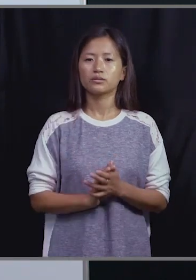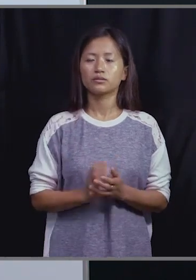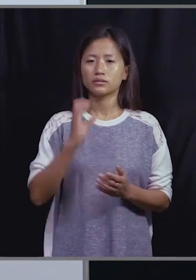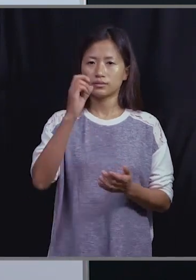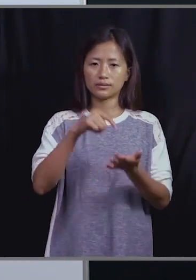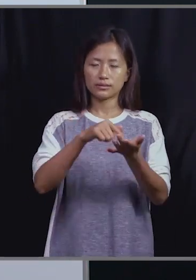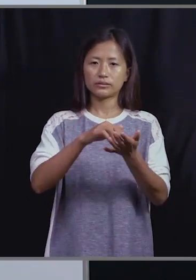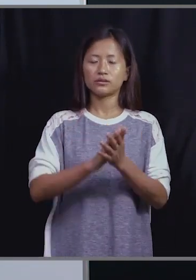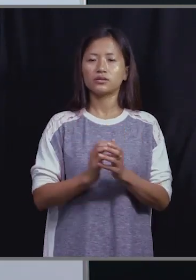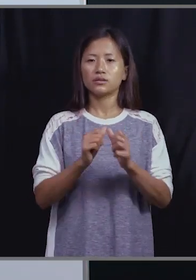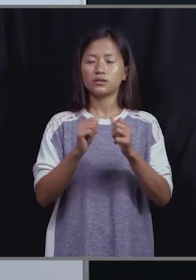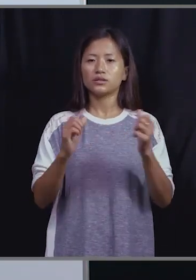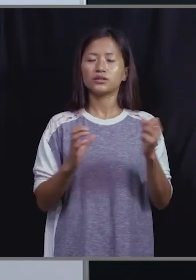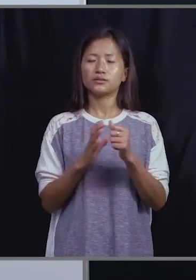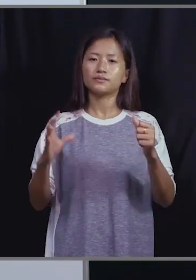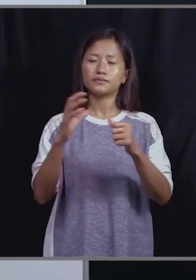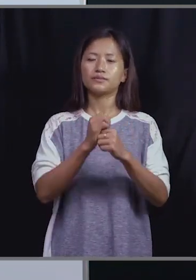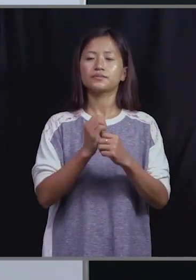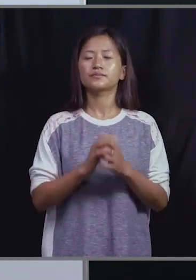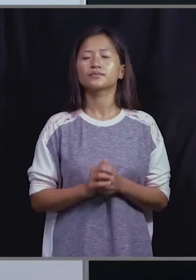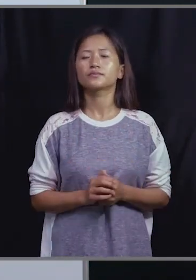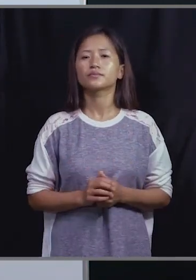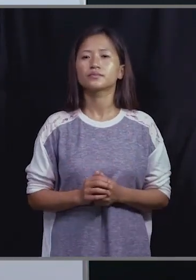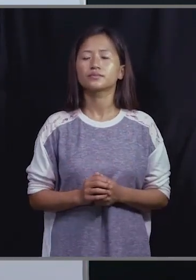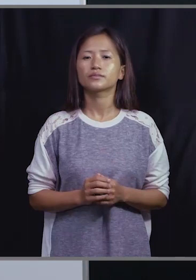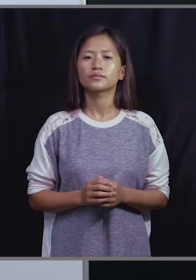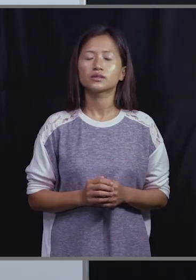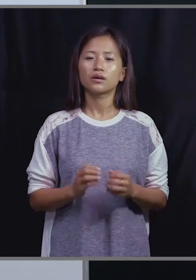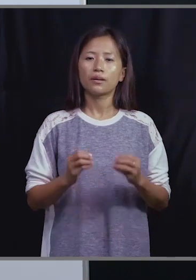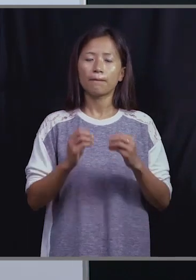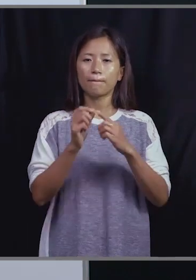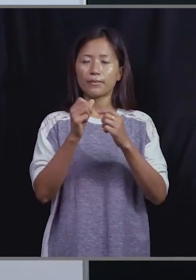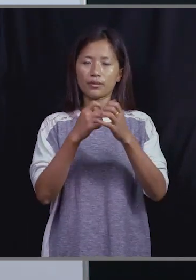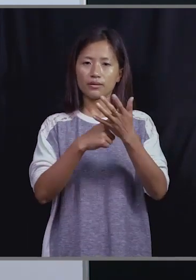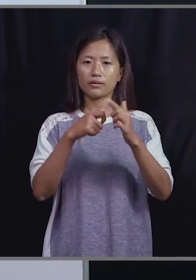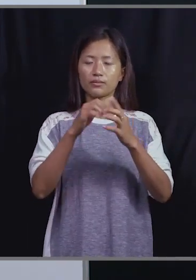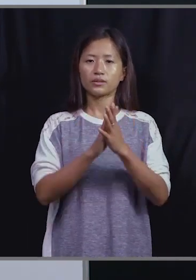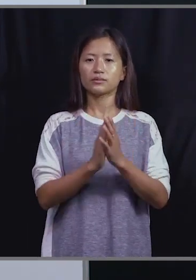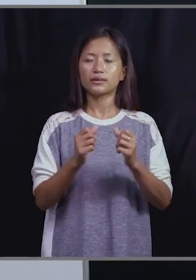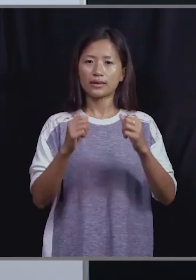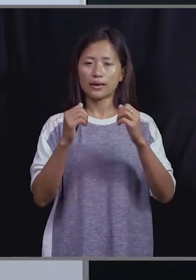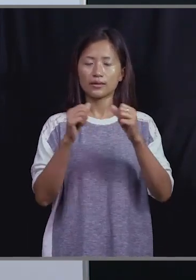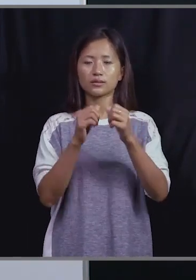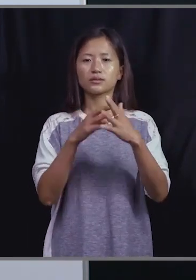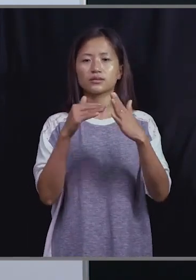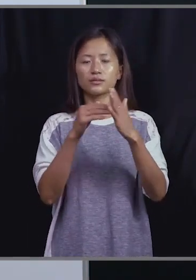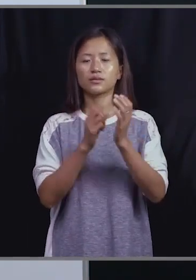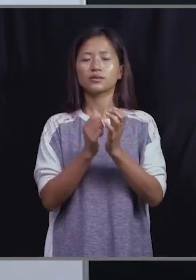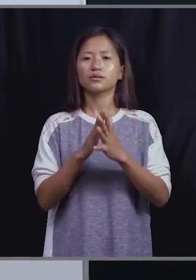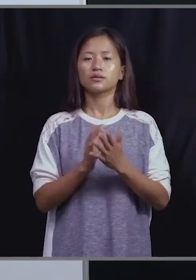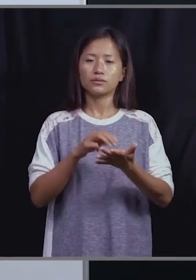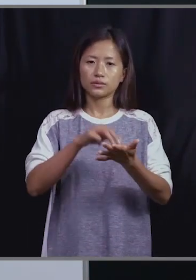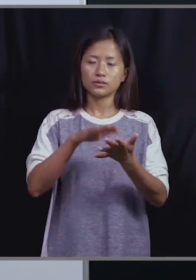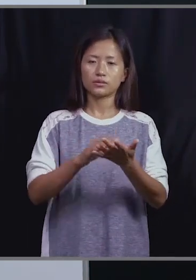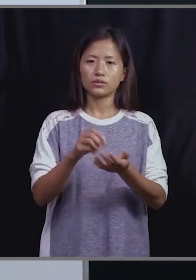Asia, focusing on these 2 countries, Kazakhstan and Uzbekistan. When we come under these 2 countries, they took the